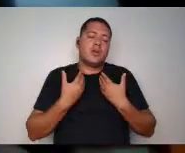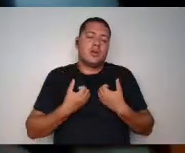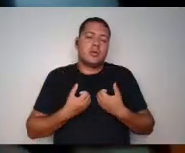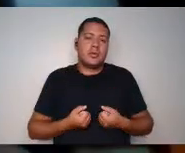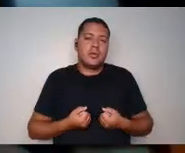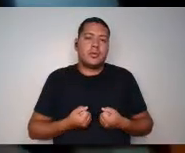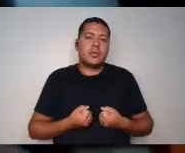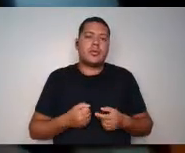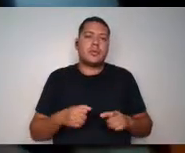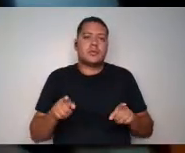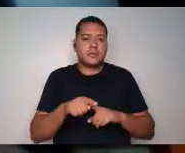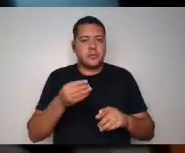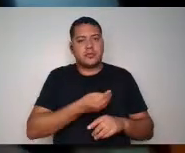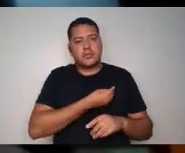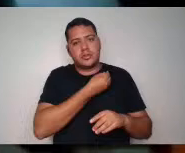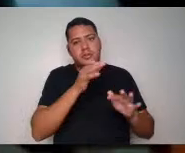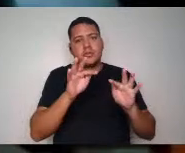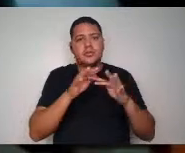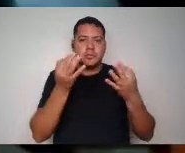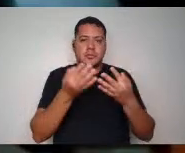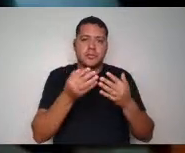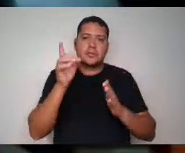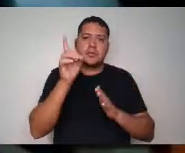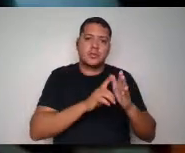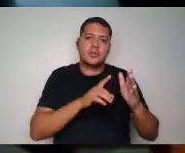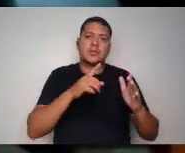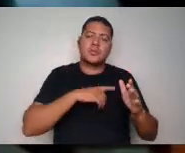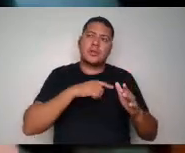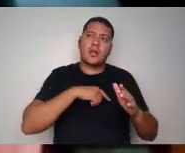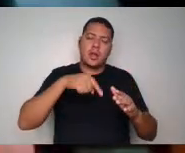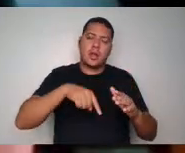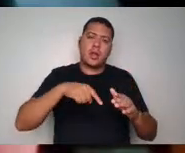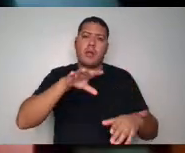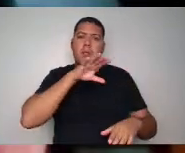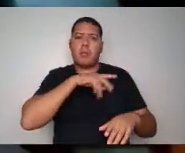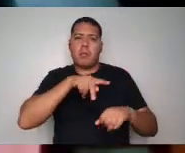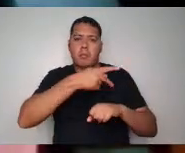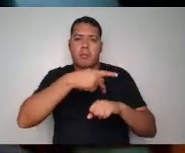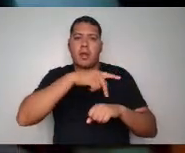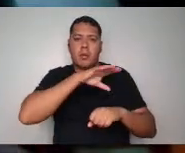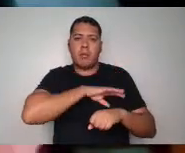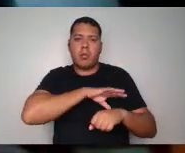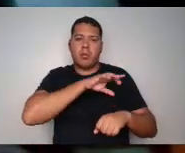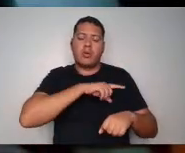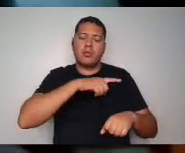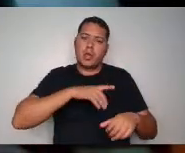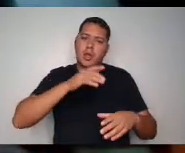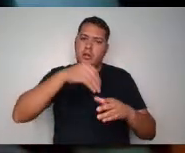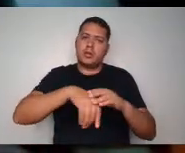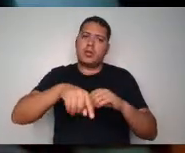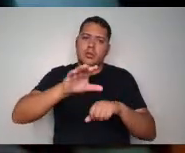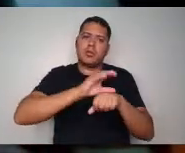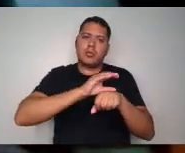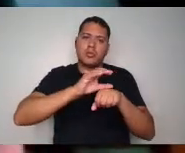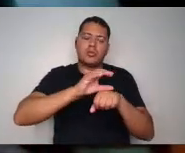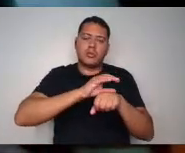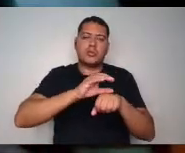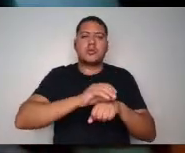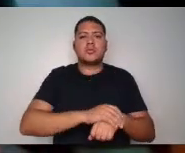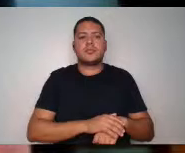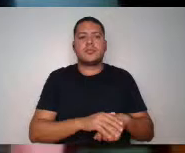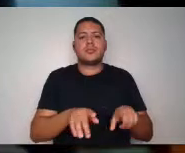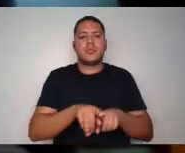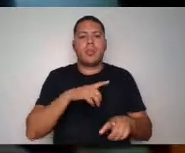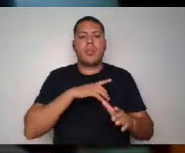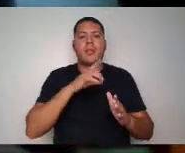and they should have rights to conciliate their personal and their work life